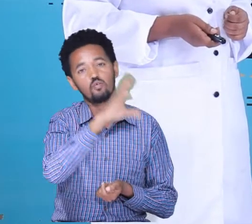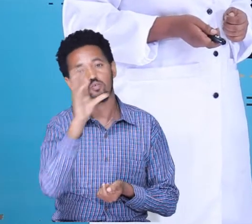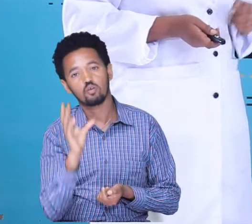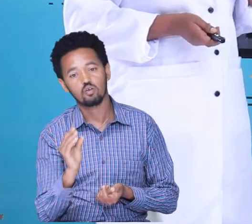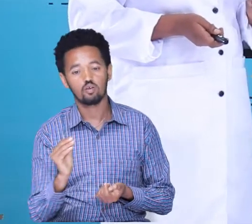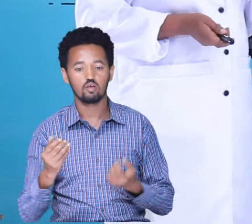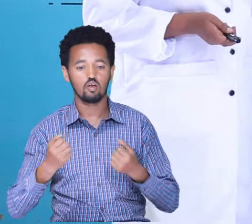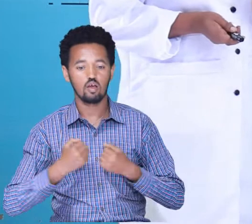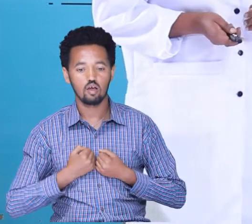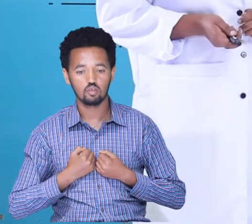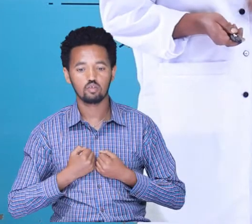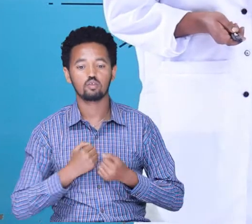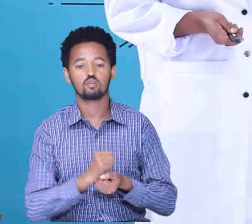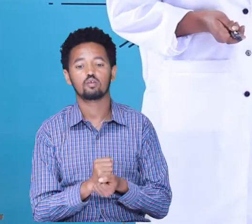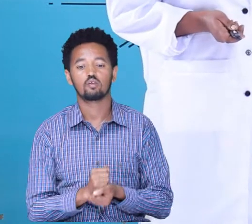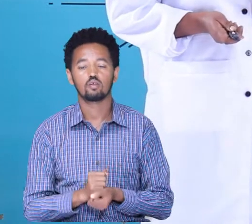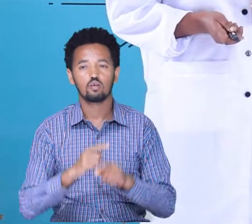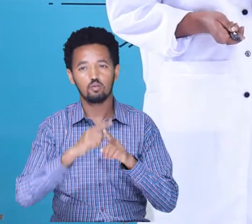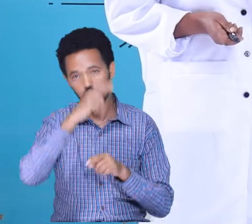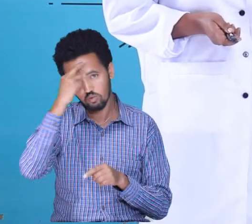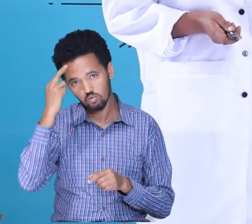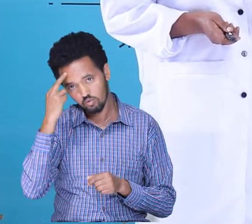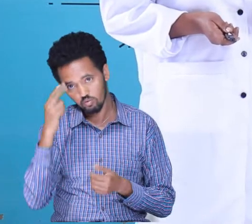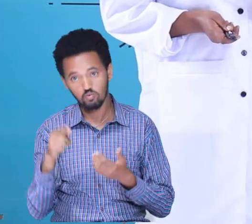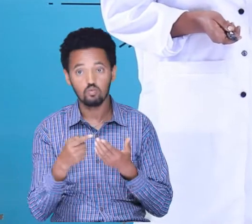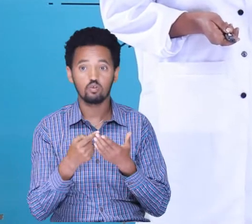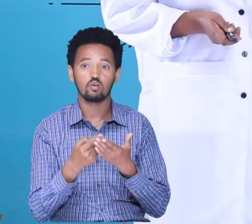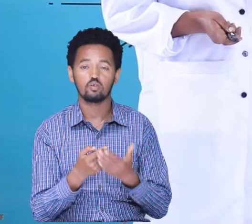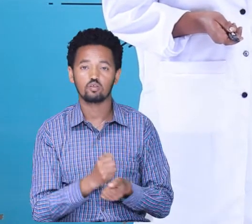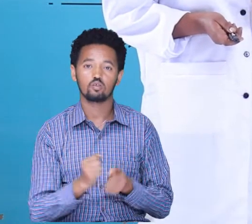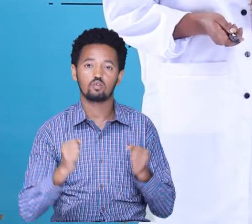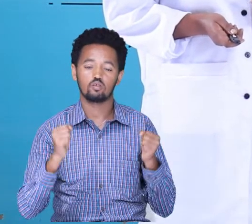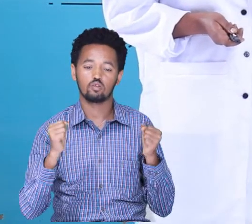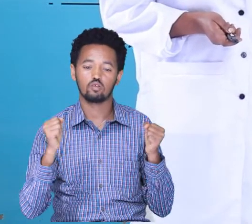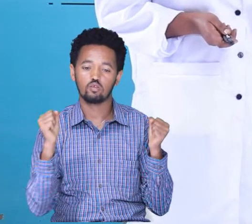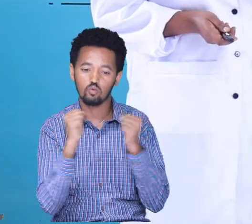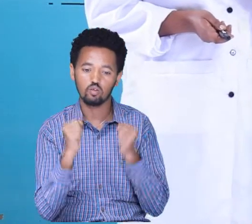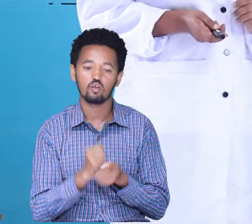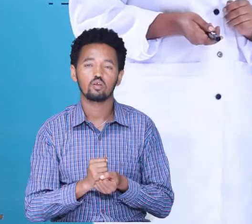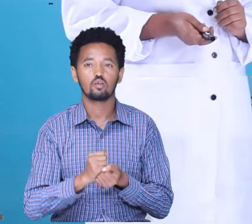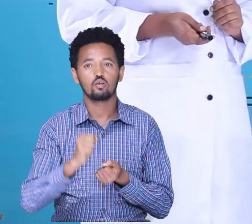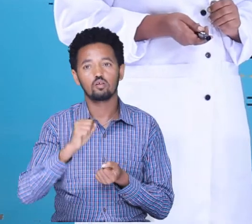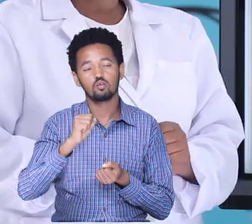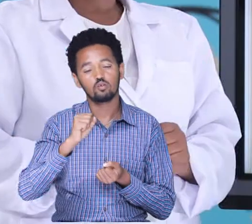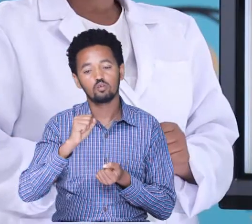has varied climate because of the intervention of weather and climate